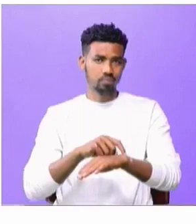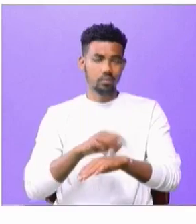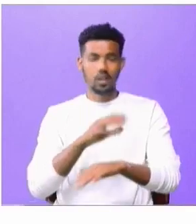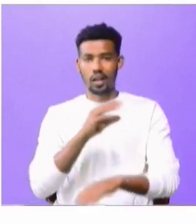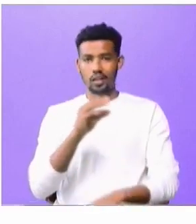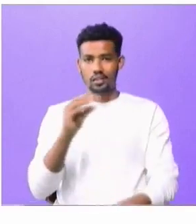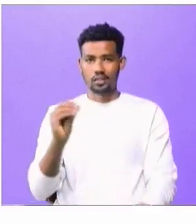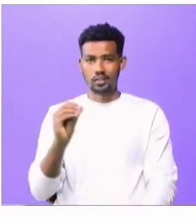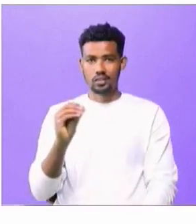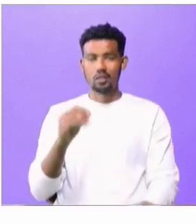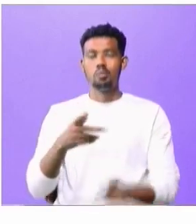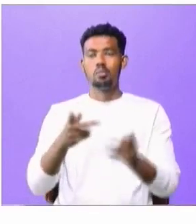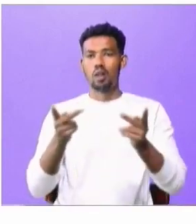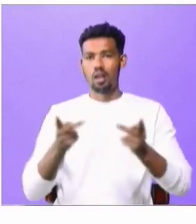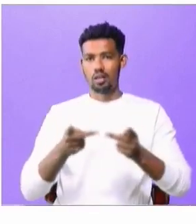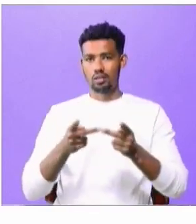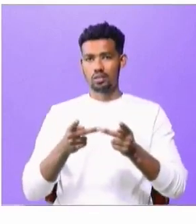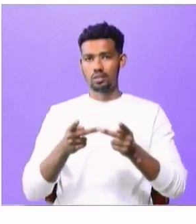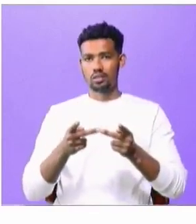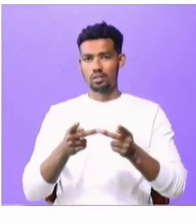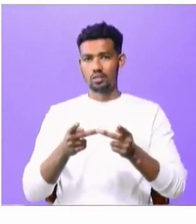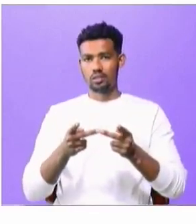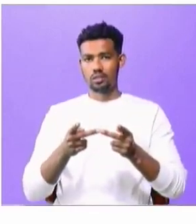and place.